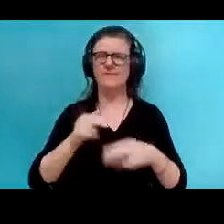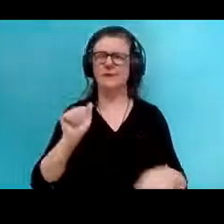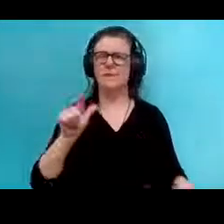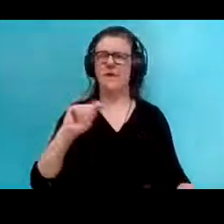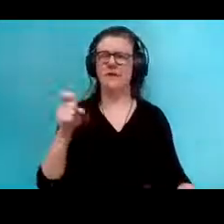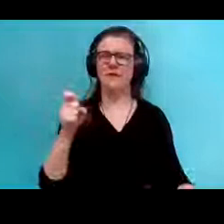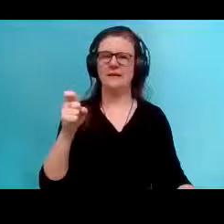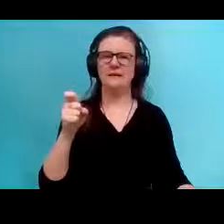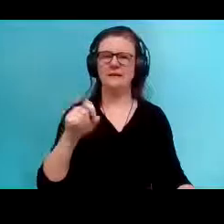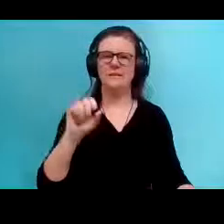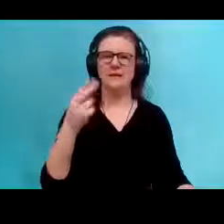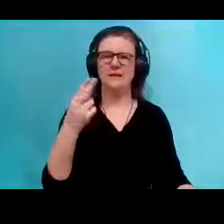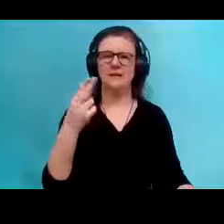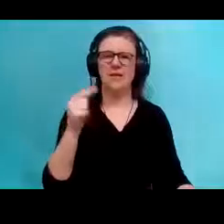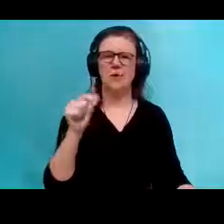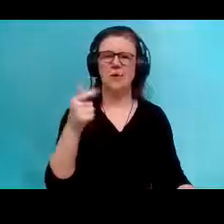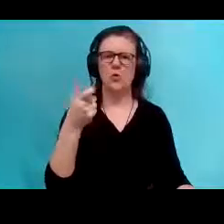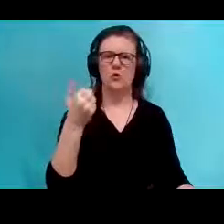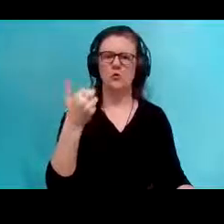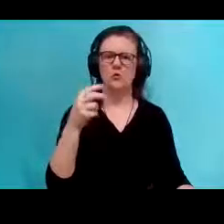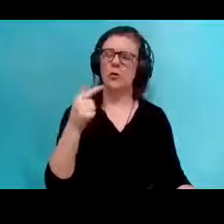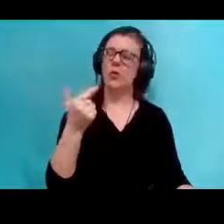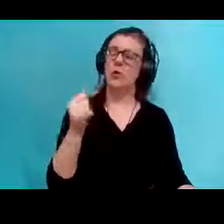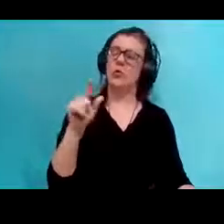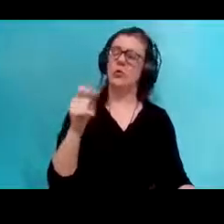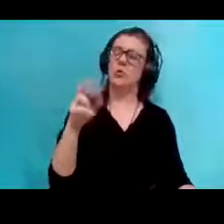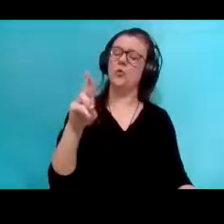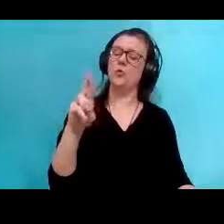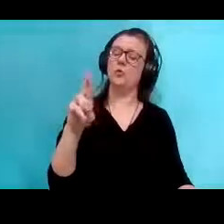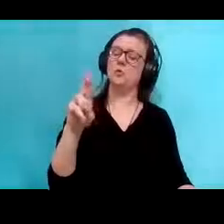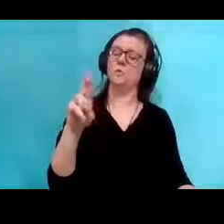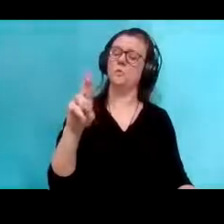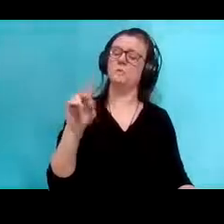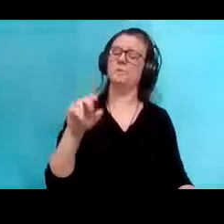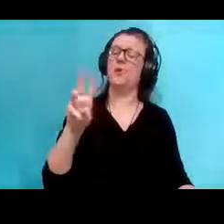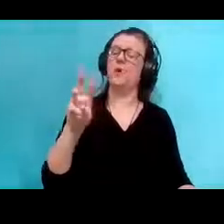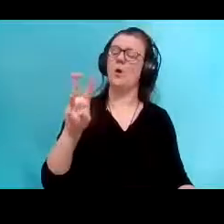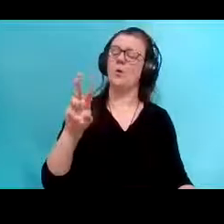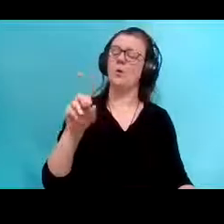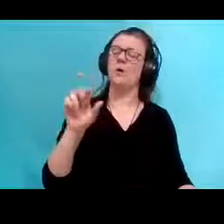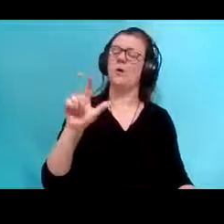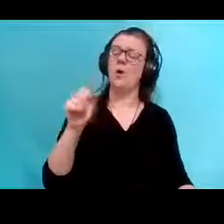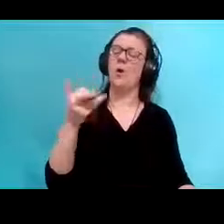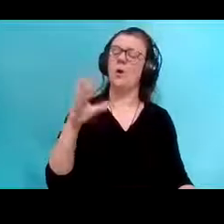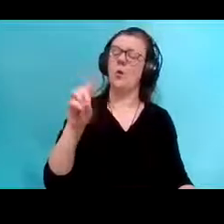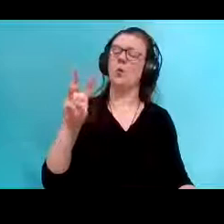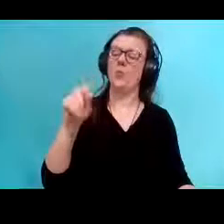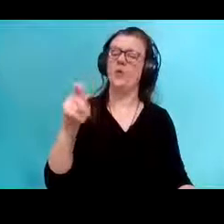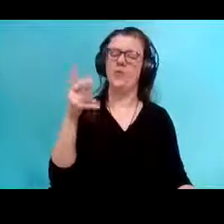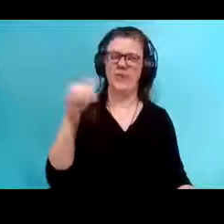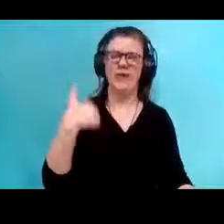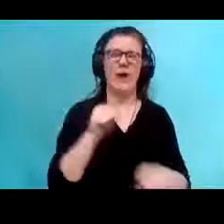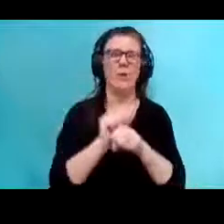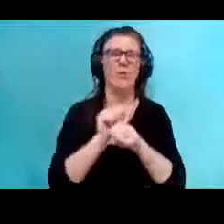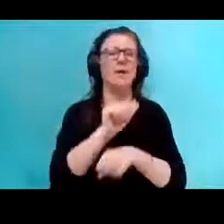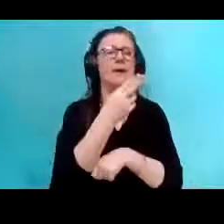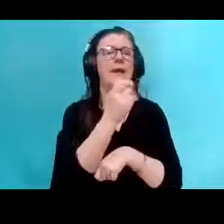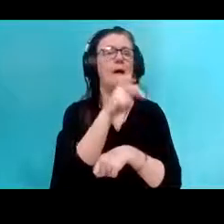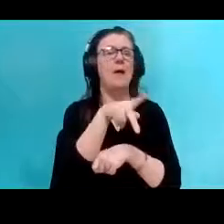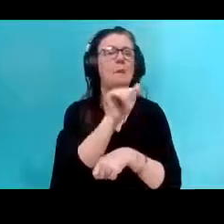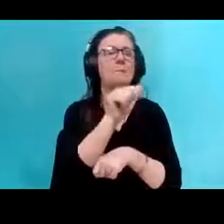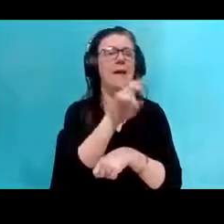I'm a Humanitarian Program Officer at HelpAge International. I want to thank Sightsavers for allowing me to present today and thank you all for